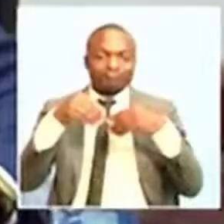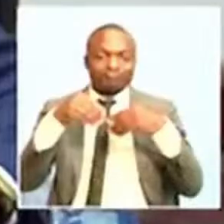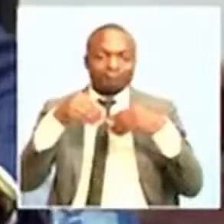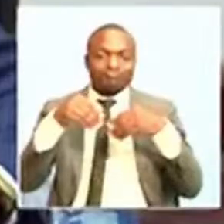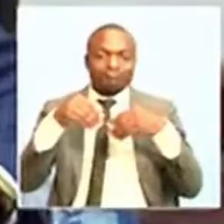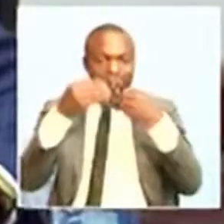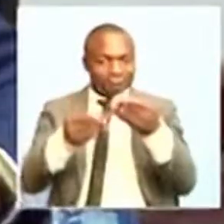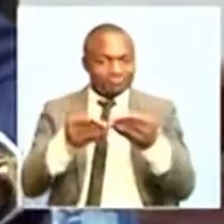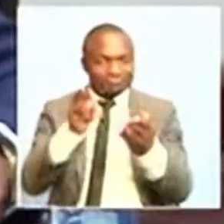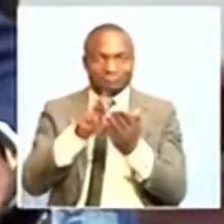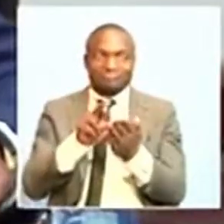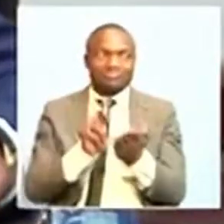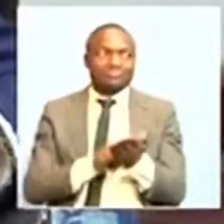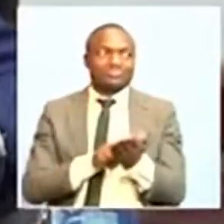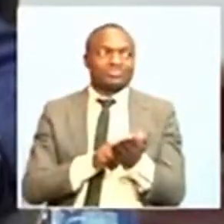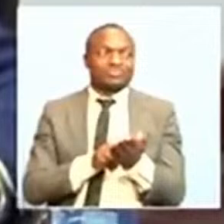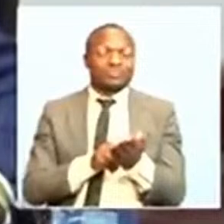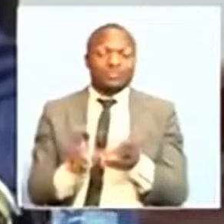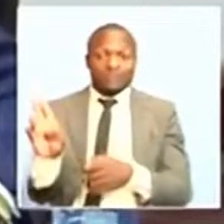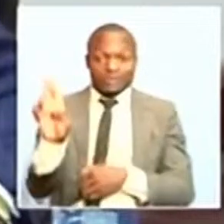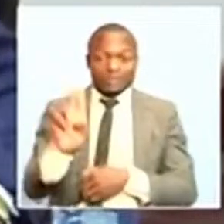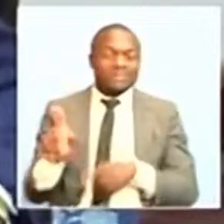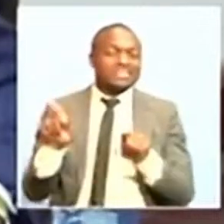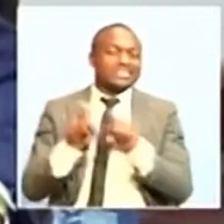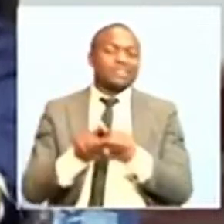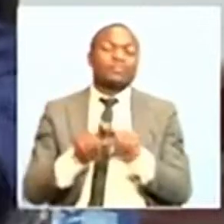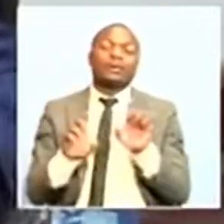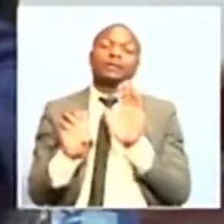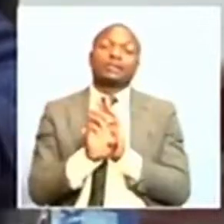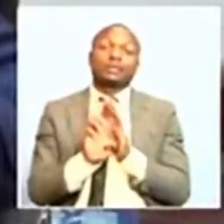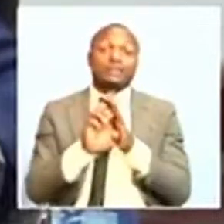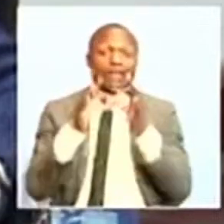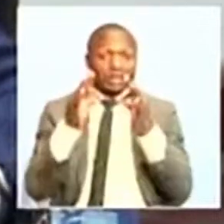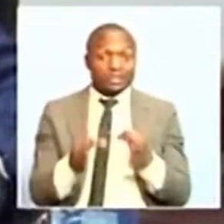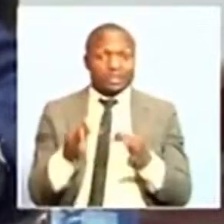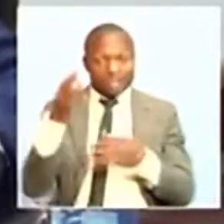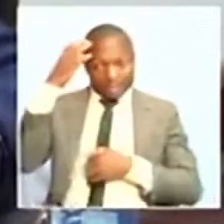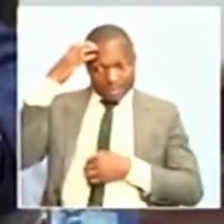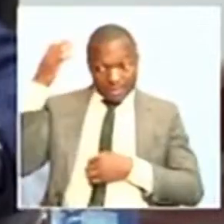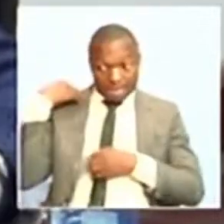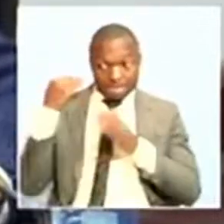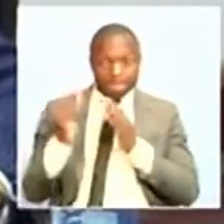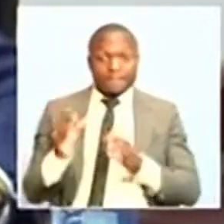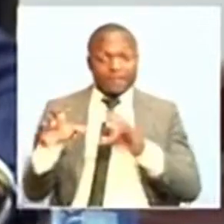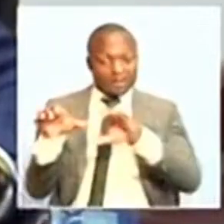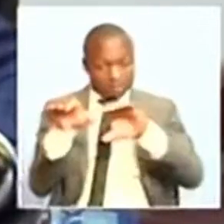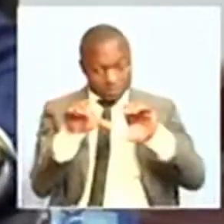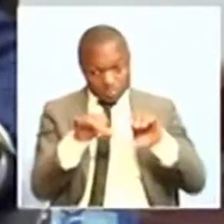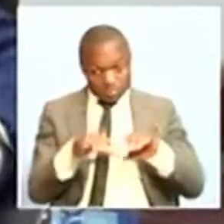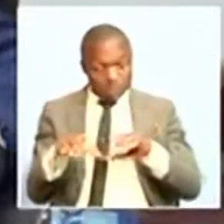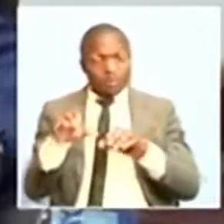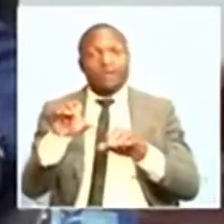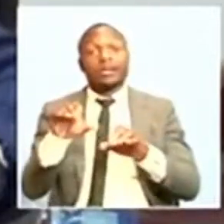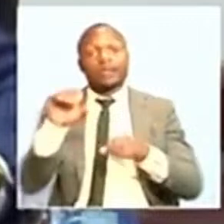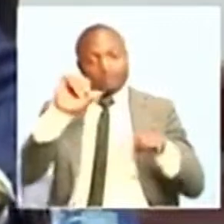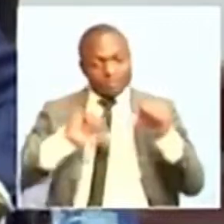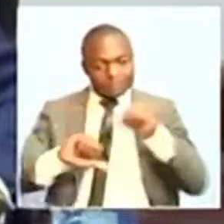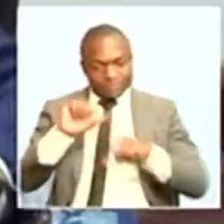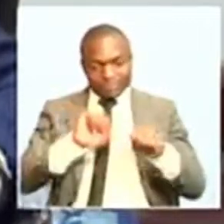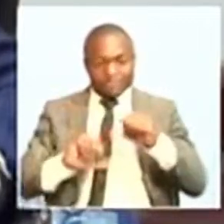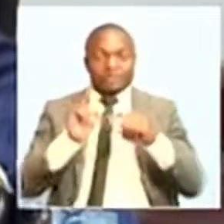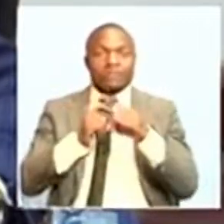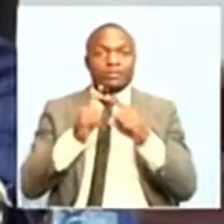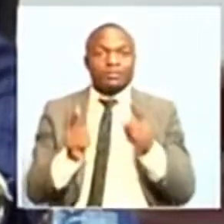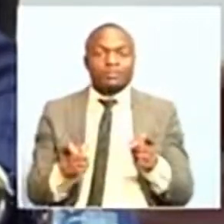provide guidelines, using the same example, if an officer is carrying out an audit and deliberately